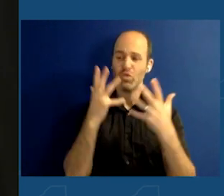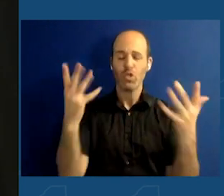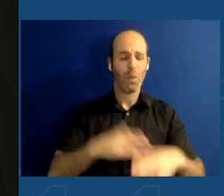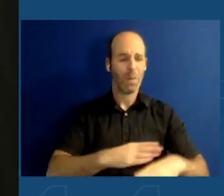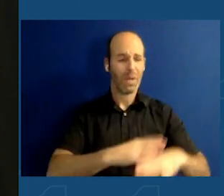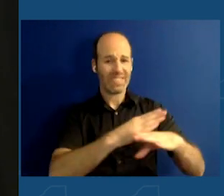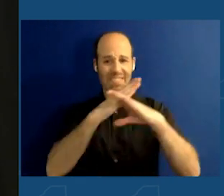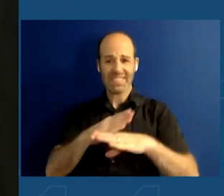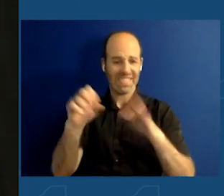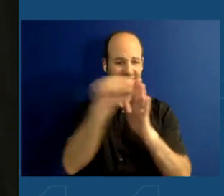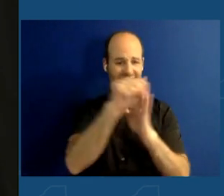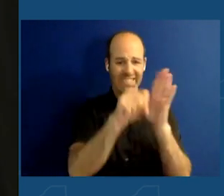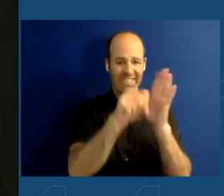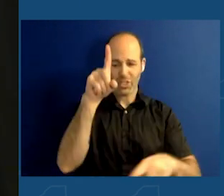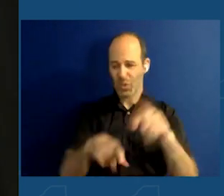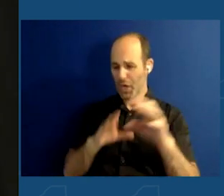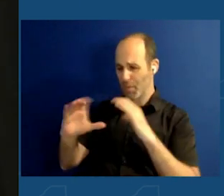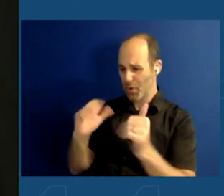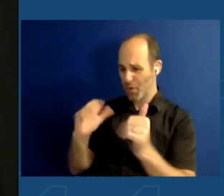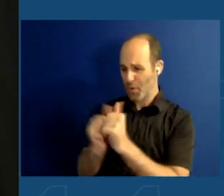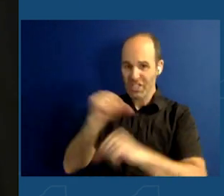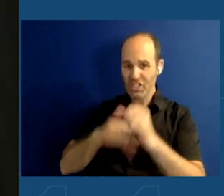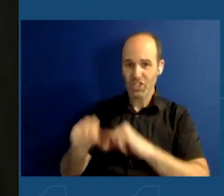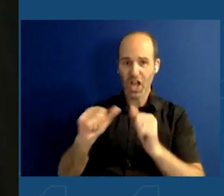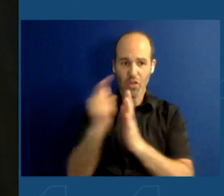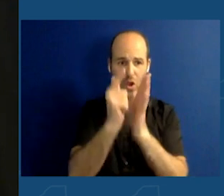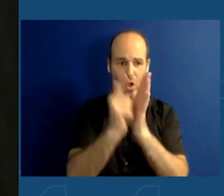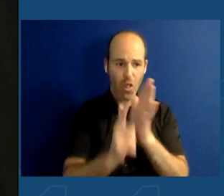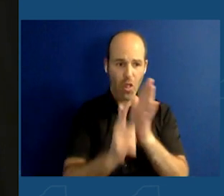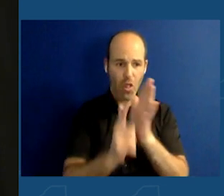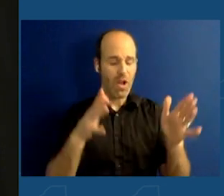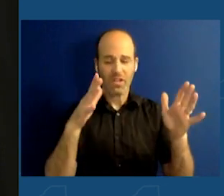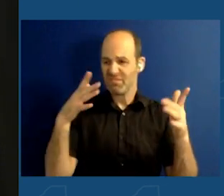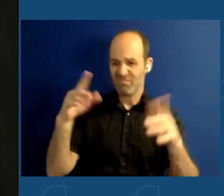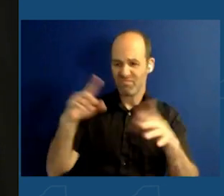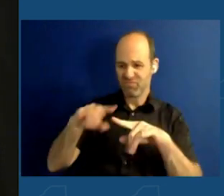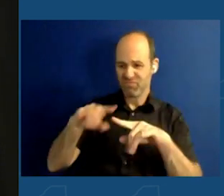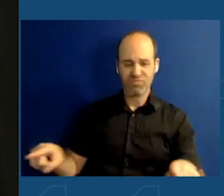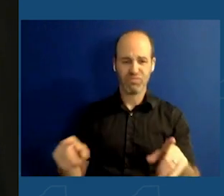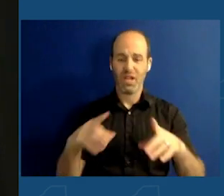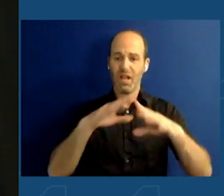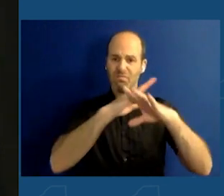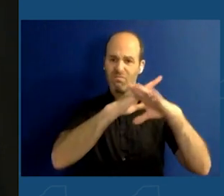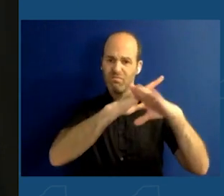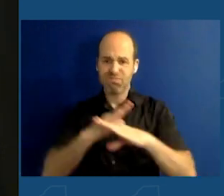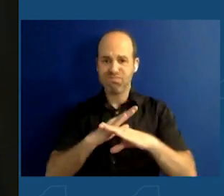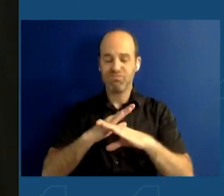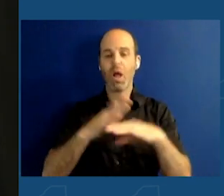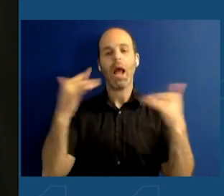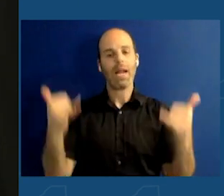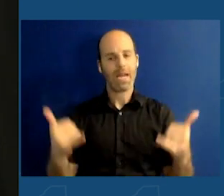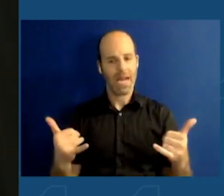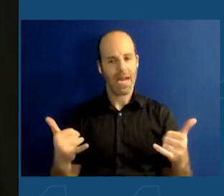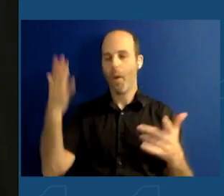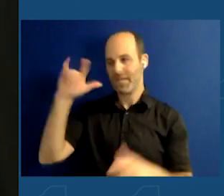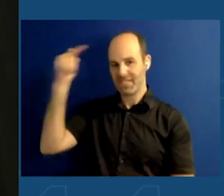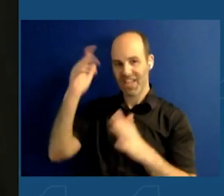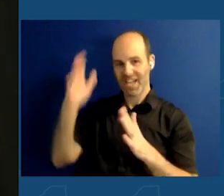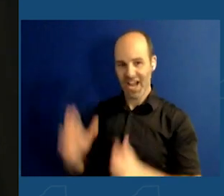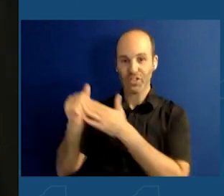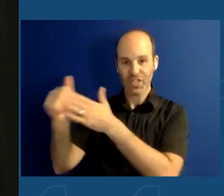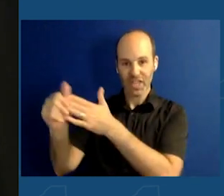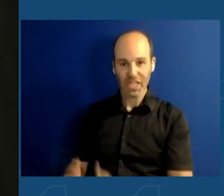federal lawmakers. And those walls have been dismantled with the leadership of the governor and the leadership of the new